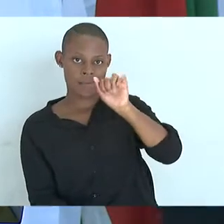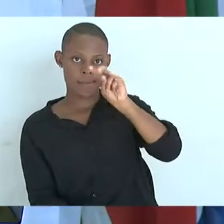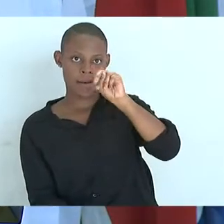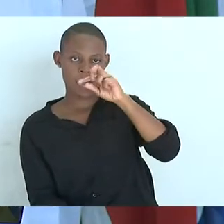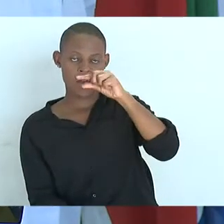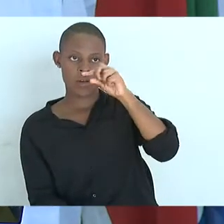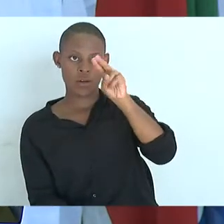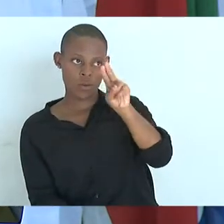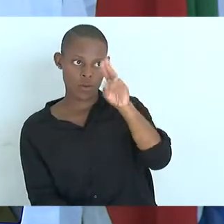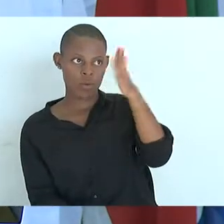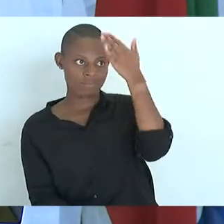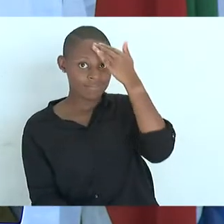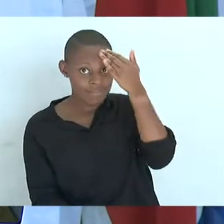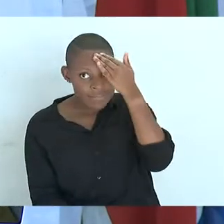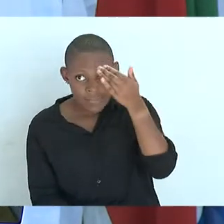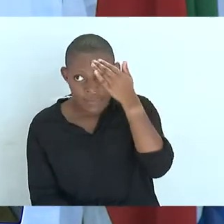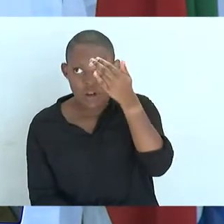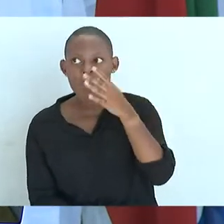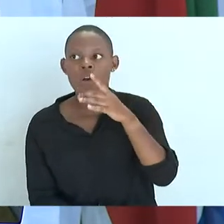all women,